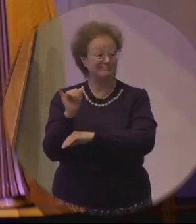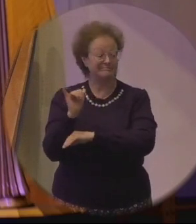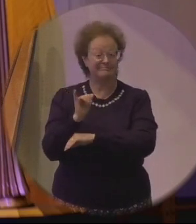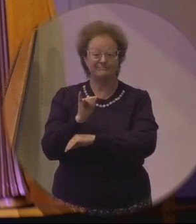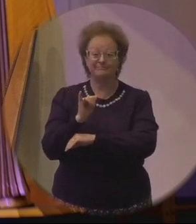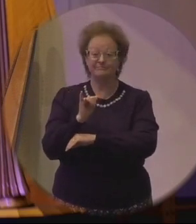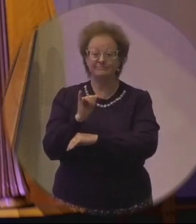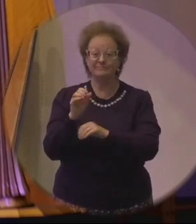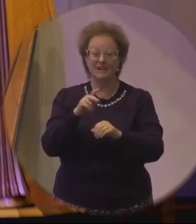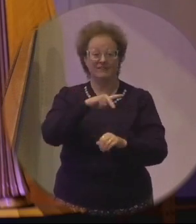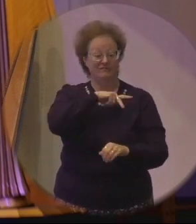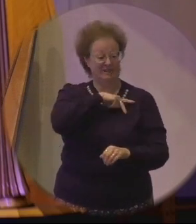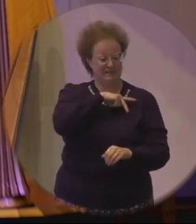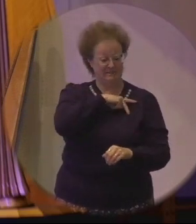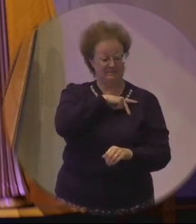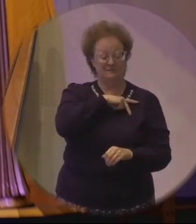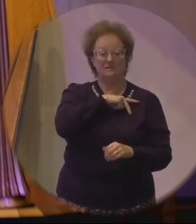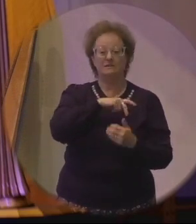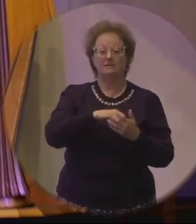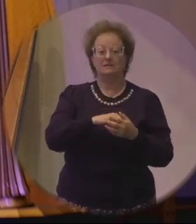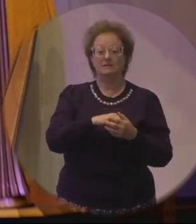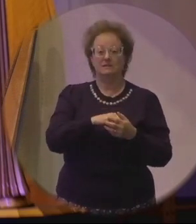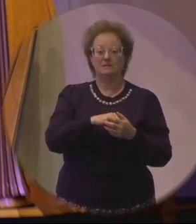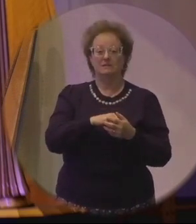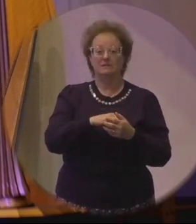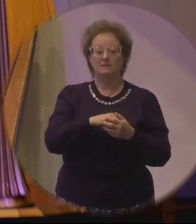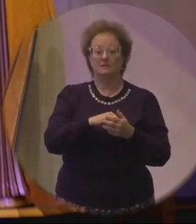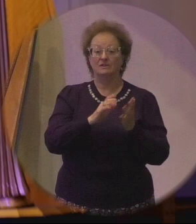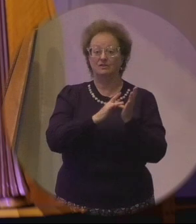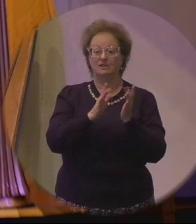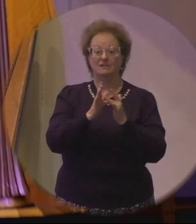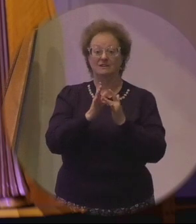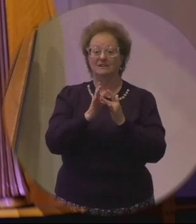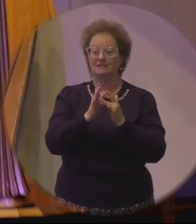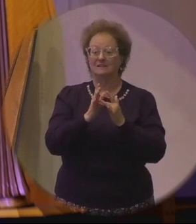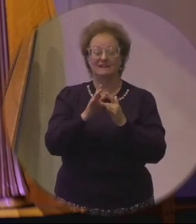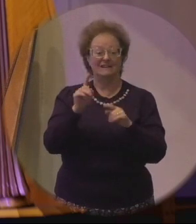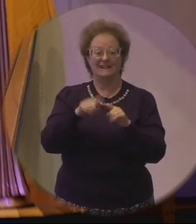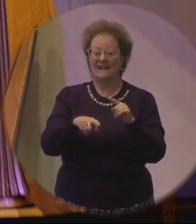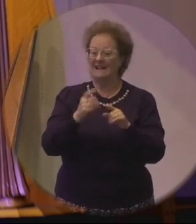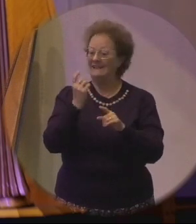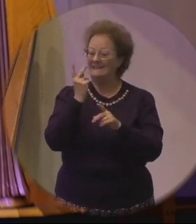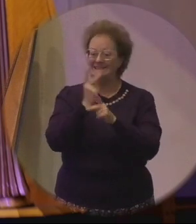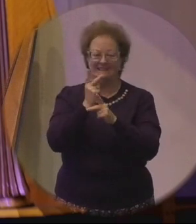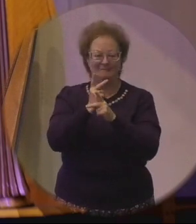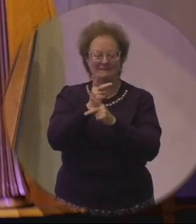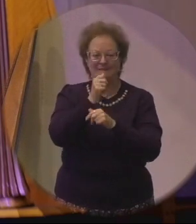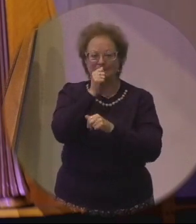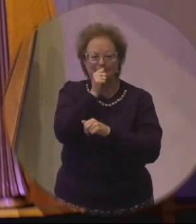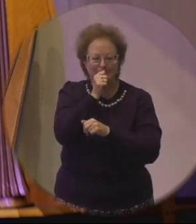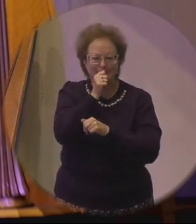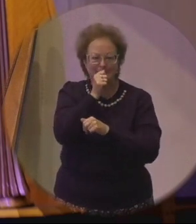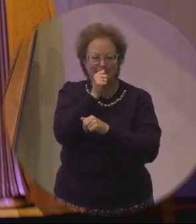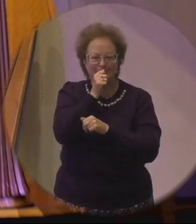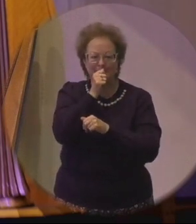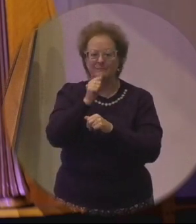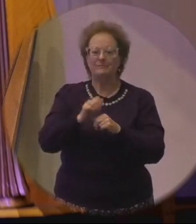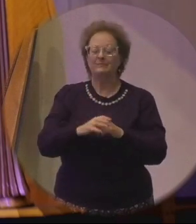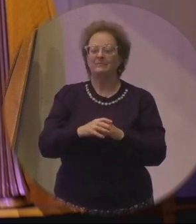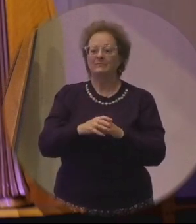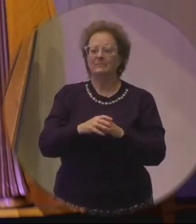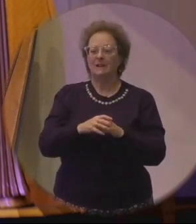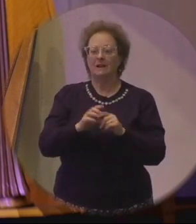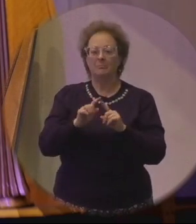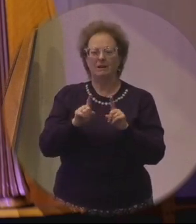how with Philip, the important thing there is Jesus is too good to keep to yourself. It's important to invite others to come and see. But I want to